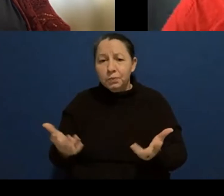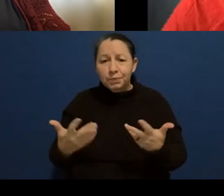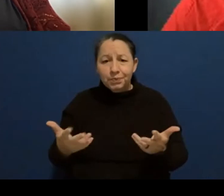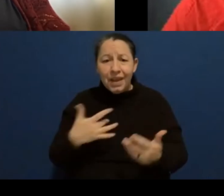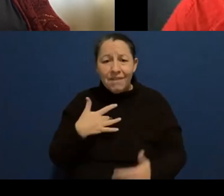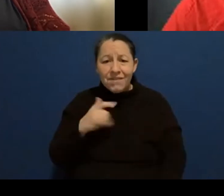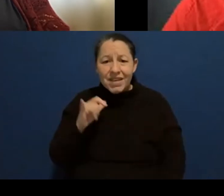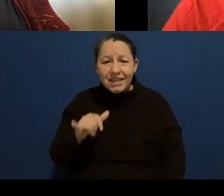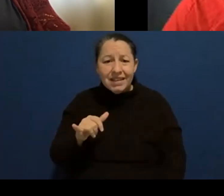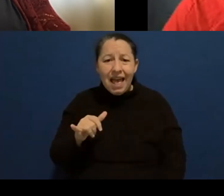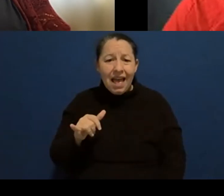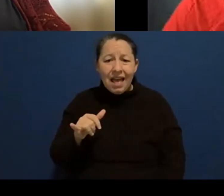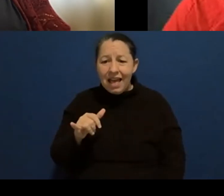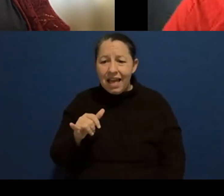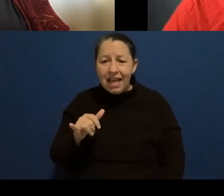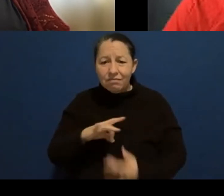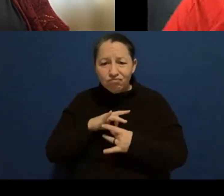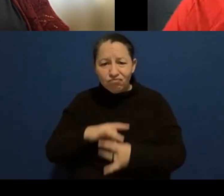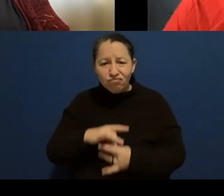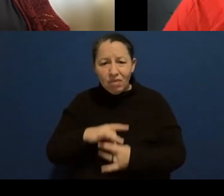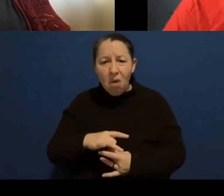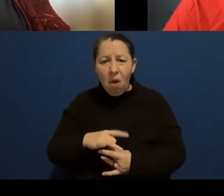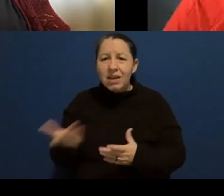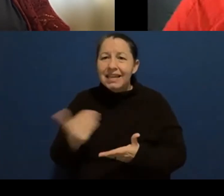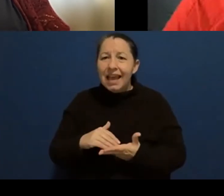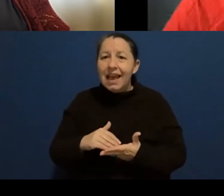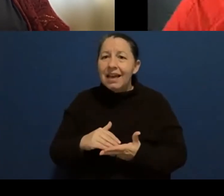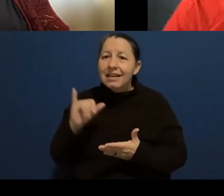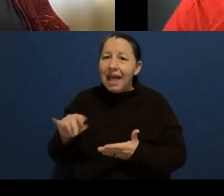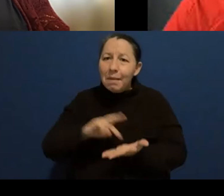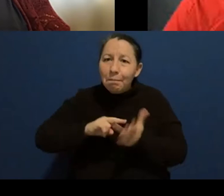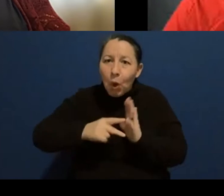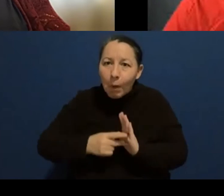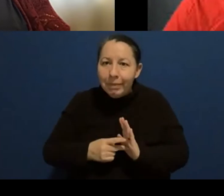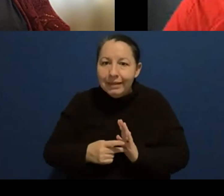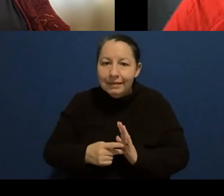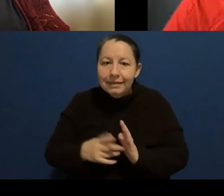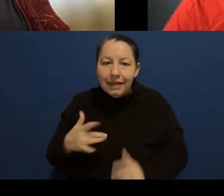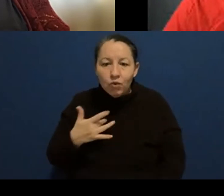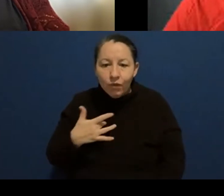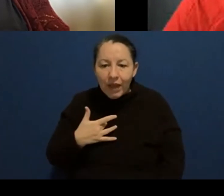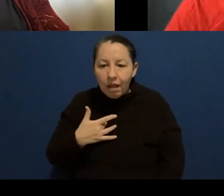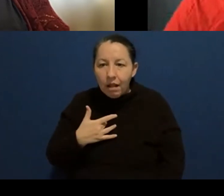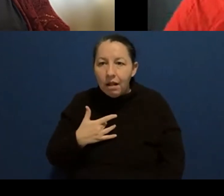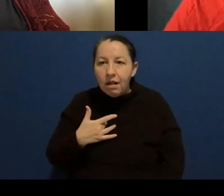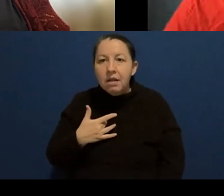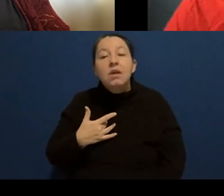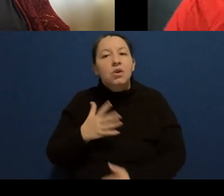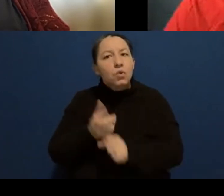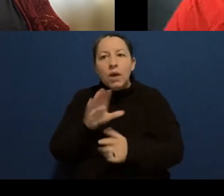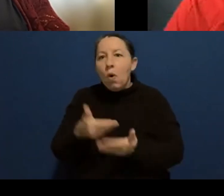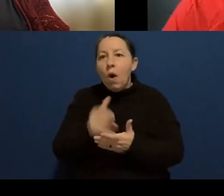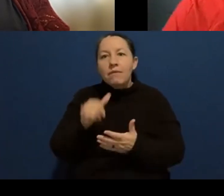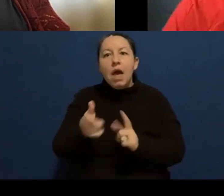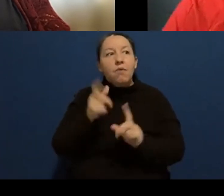that sense of belonging again and purpose. And you get all of that from the people that you surround